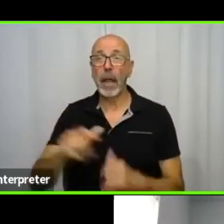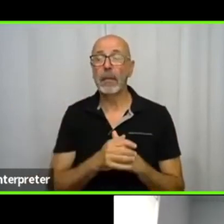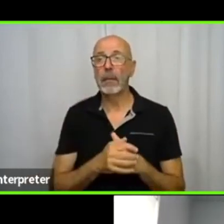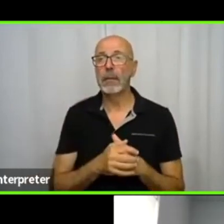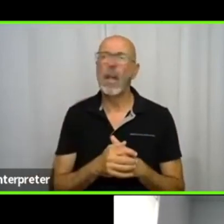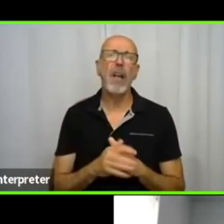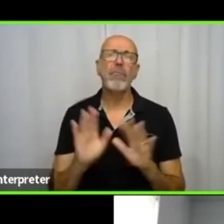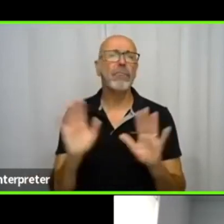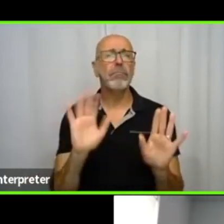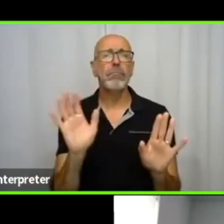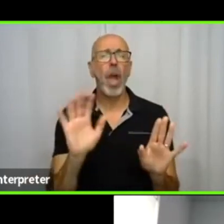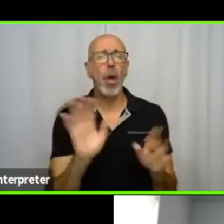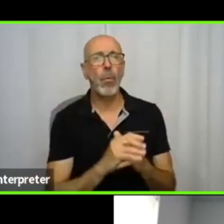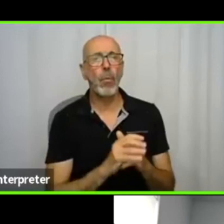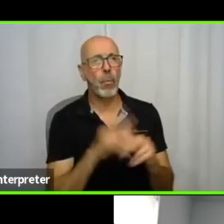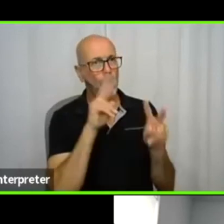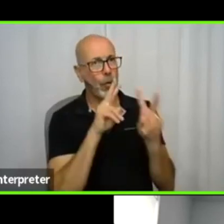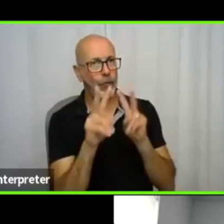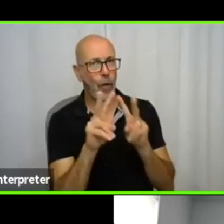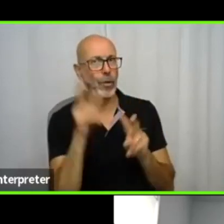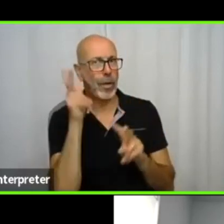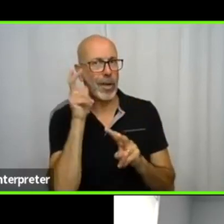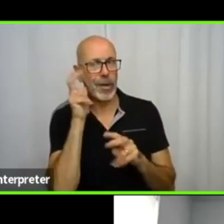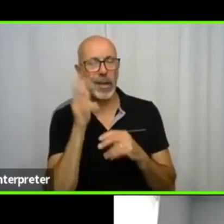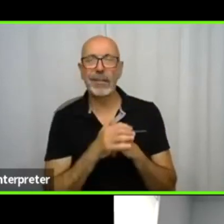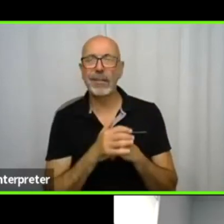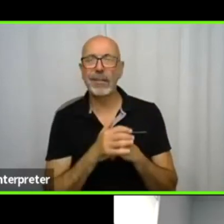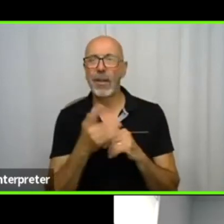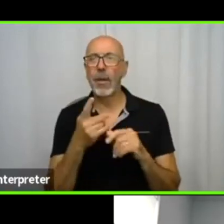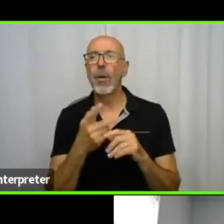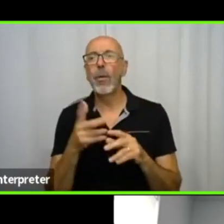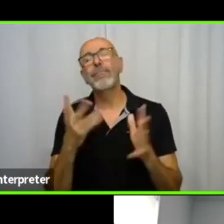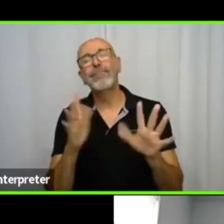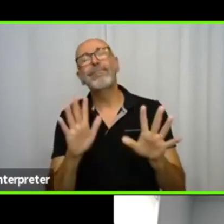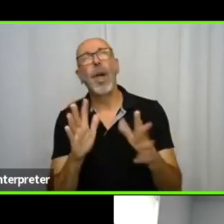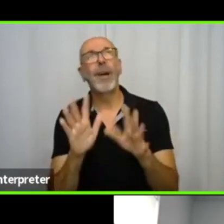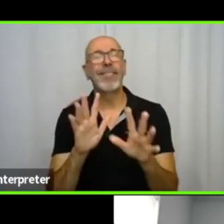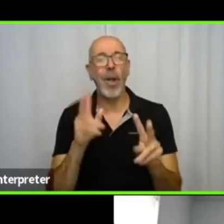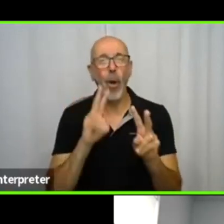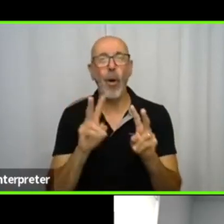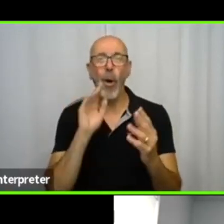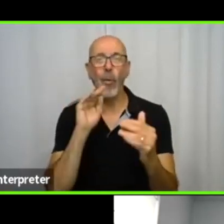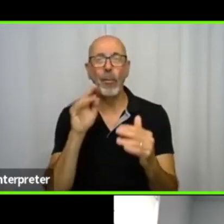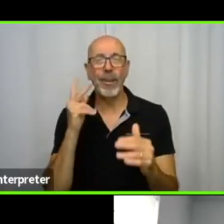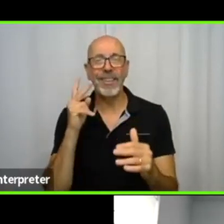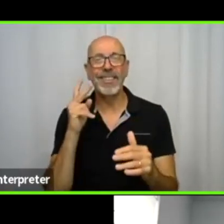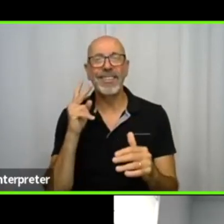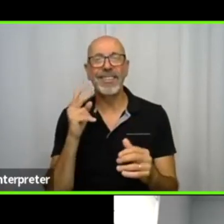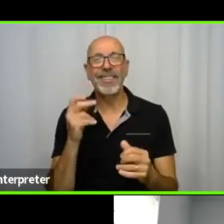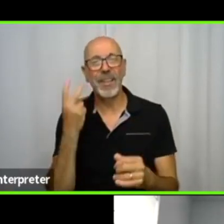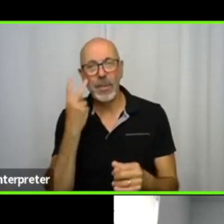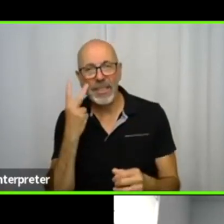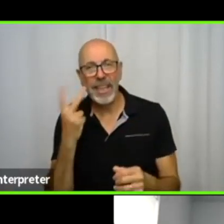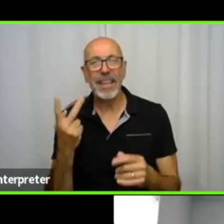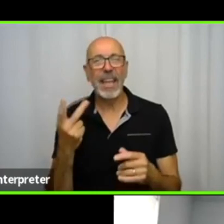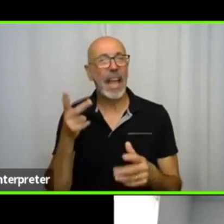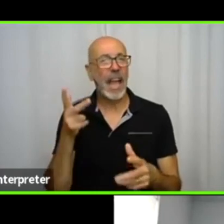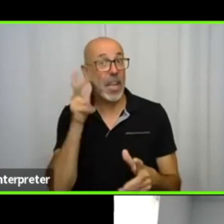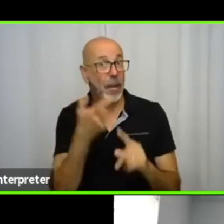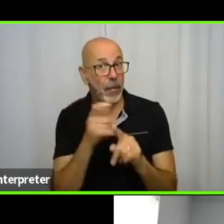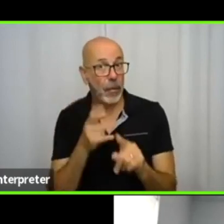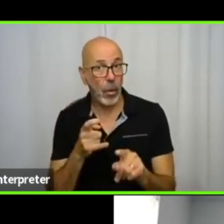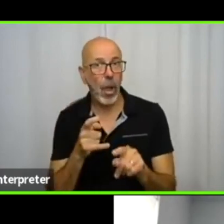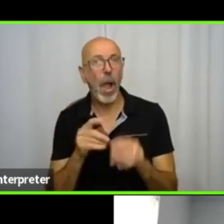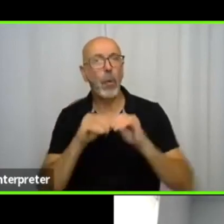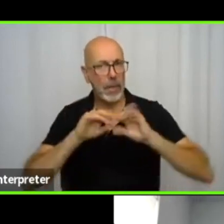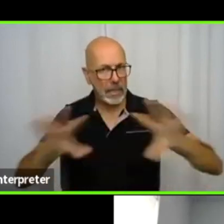No, just, we look forward to hearing from, hopefully CMS will hear from many of you, and we'll be sending out